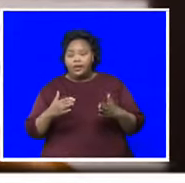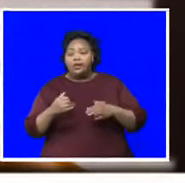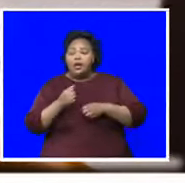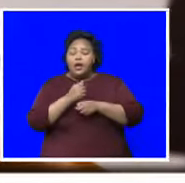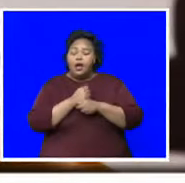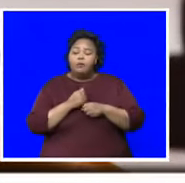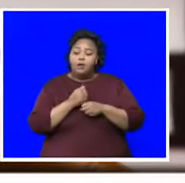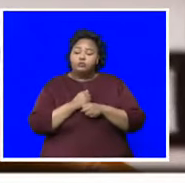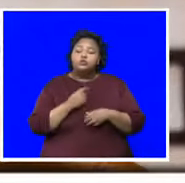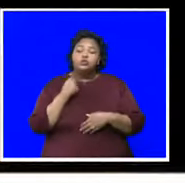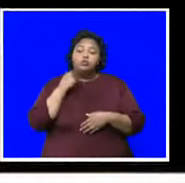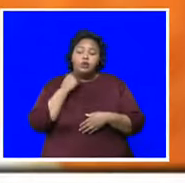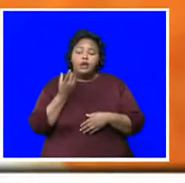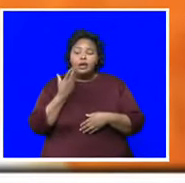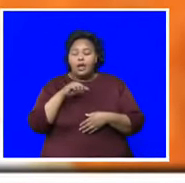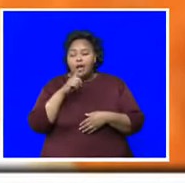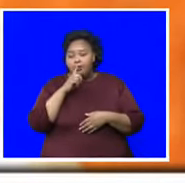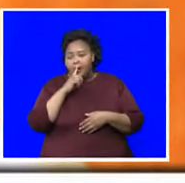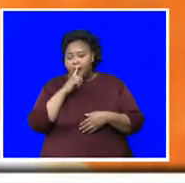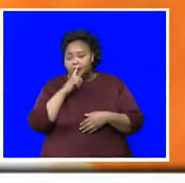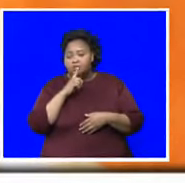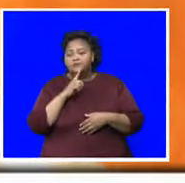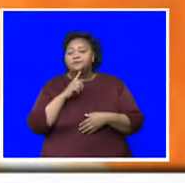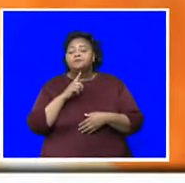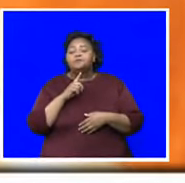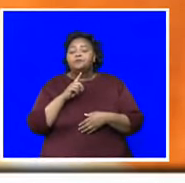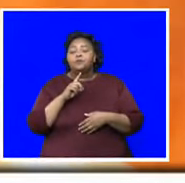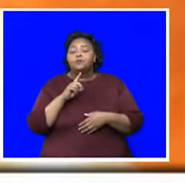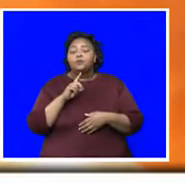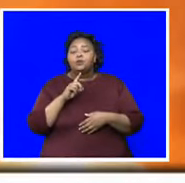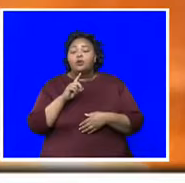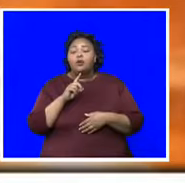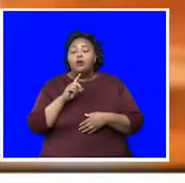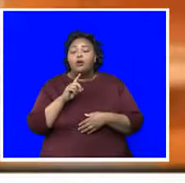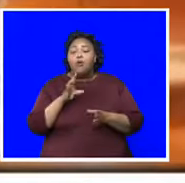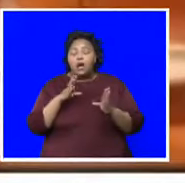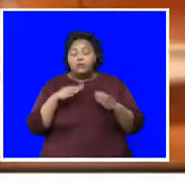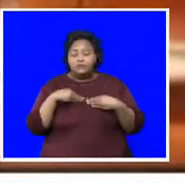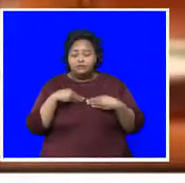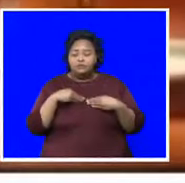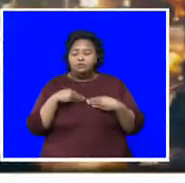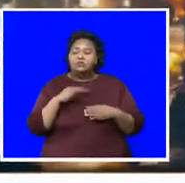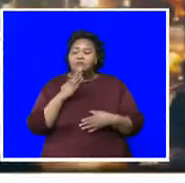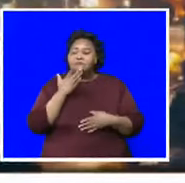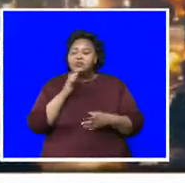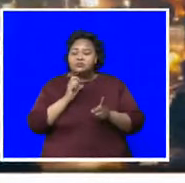For Eswatini TV News, Temgosi Mavimbela with Vuminkosi Nzinisa, High Court.